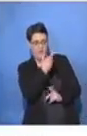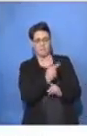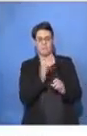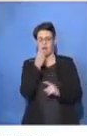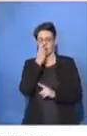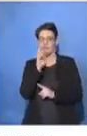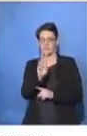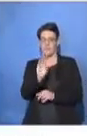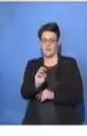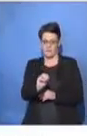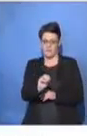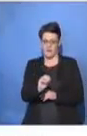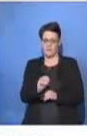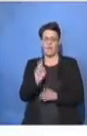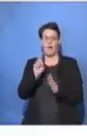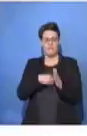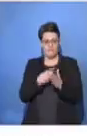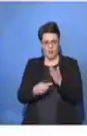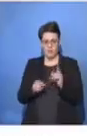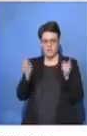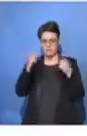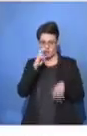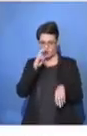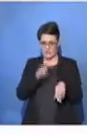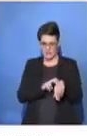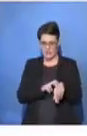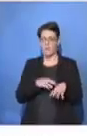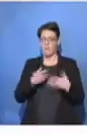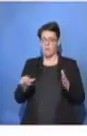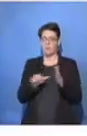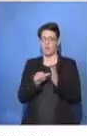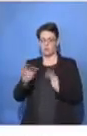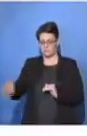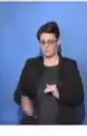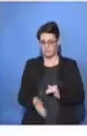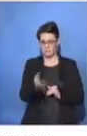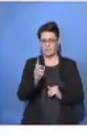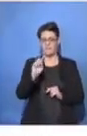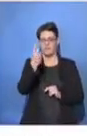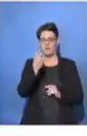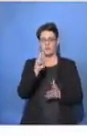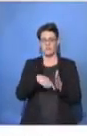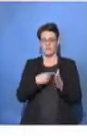Voters with special needs were given priority to vote.